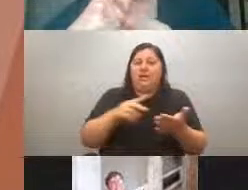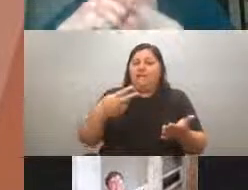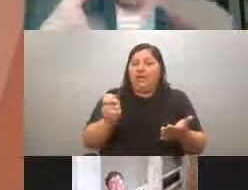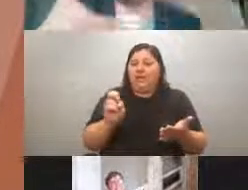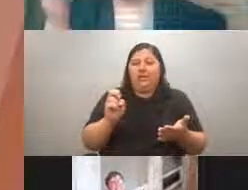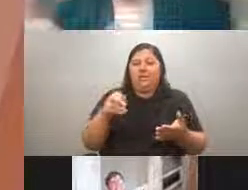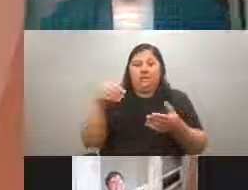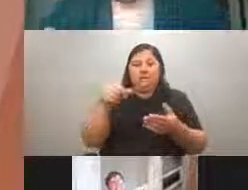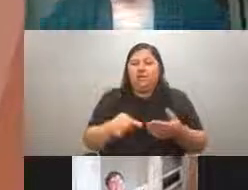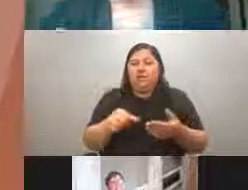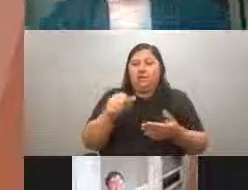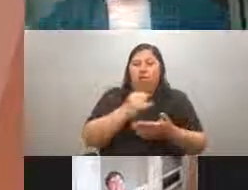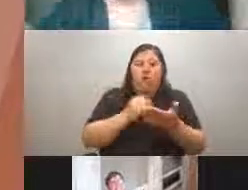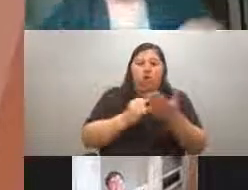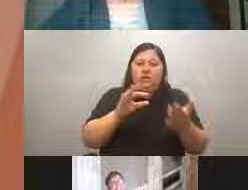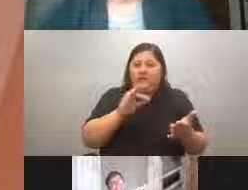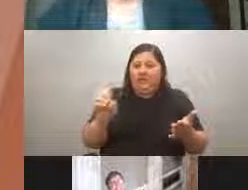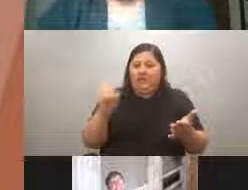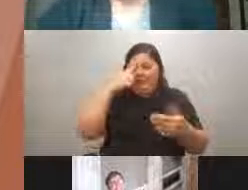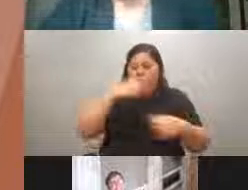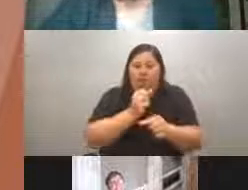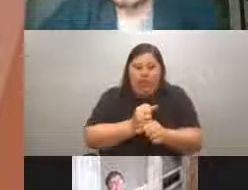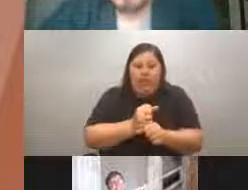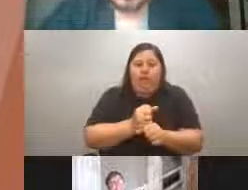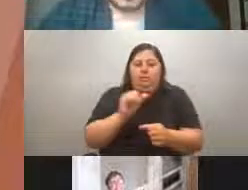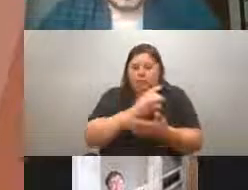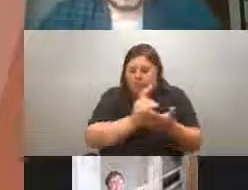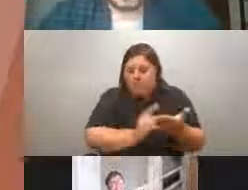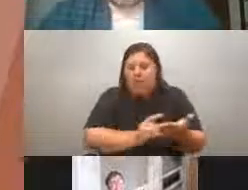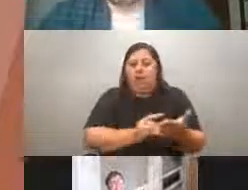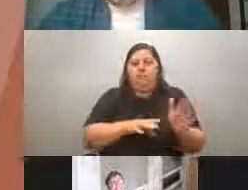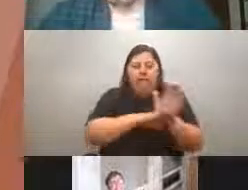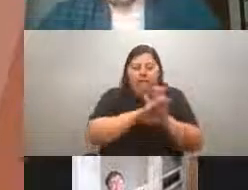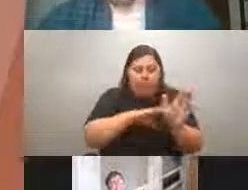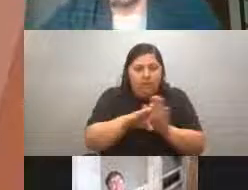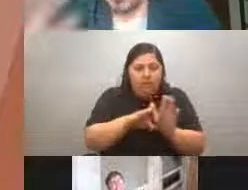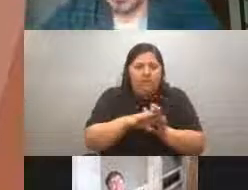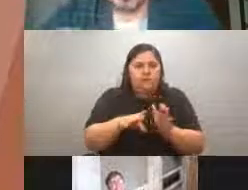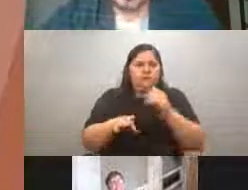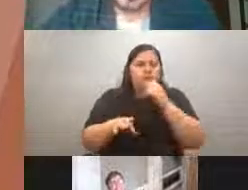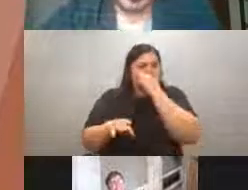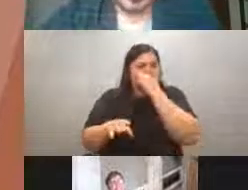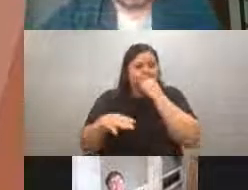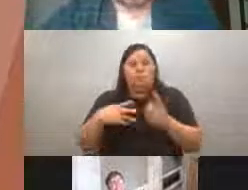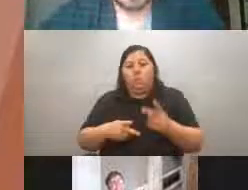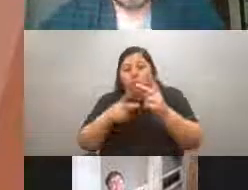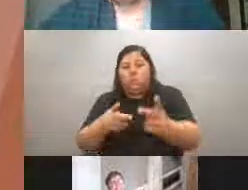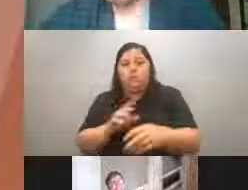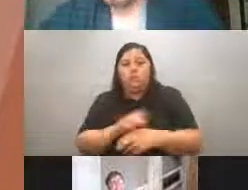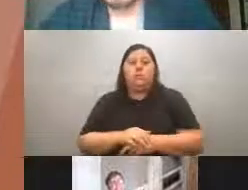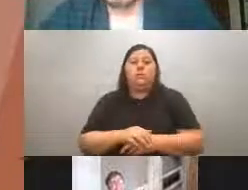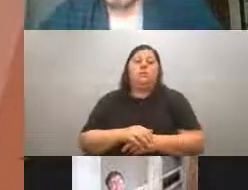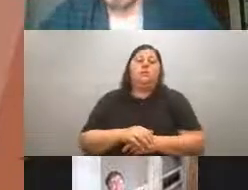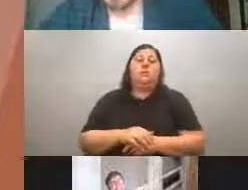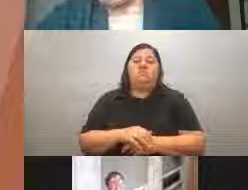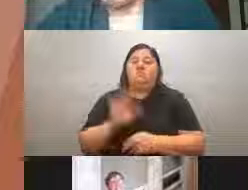like your artist fee for creating the mural design, design development for the proposal, any